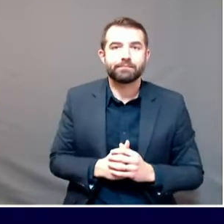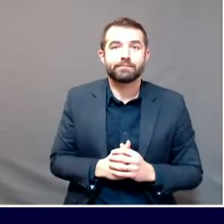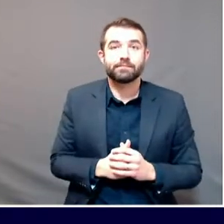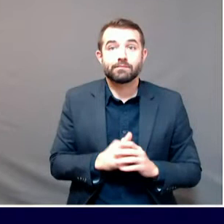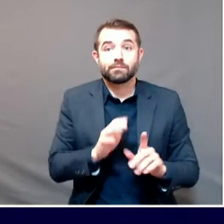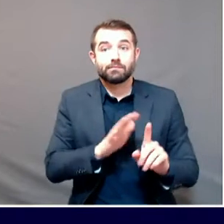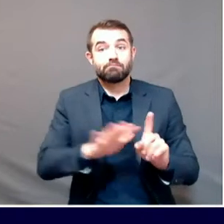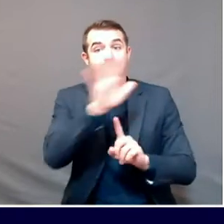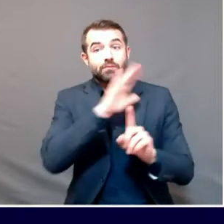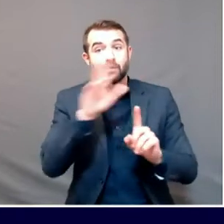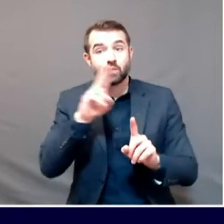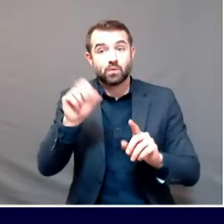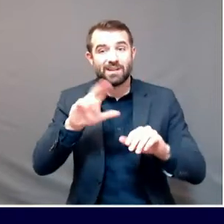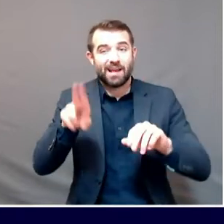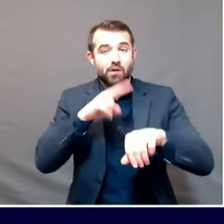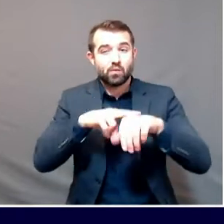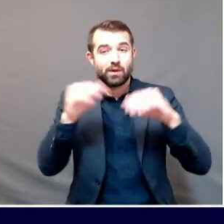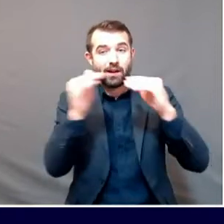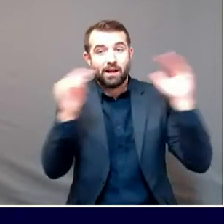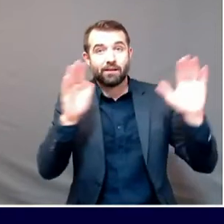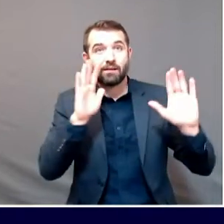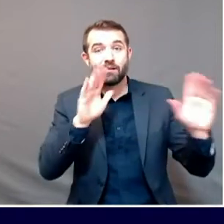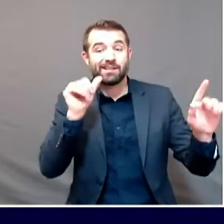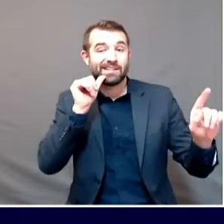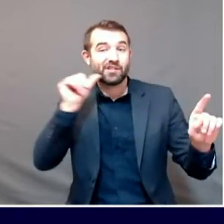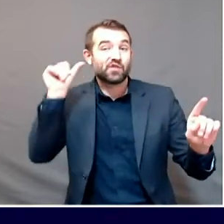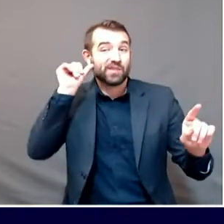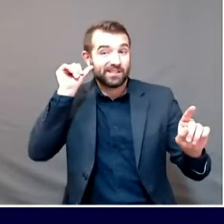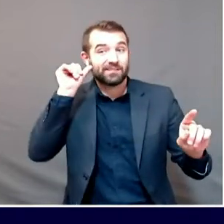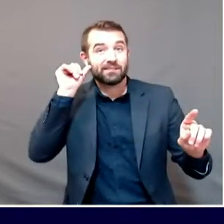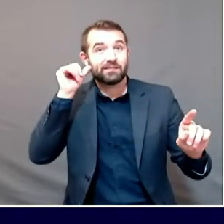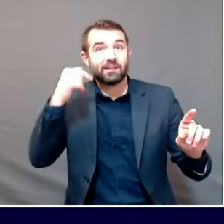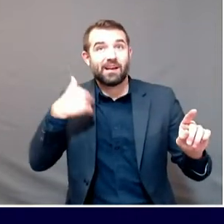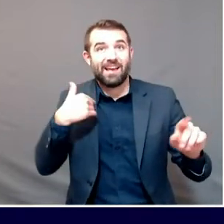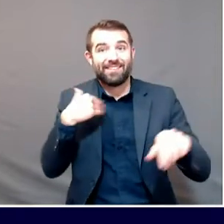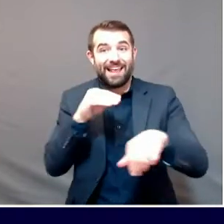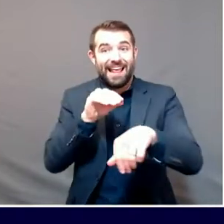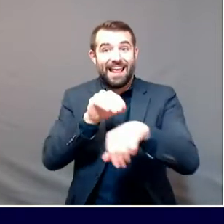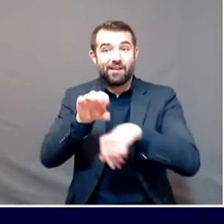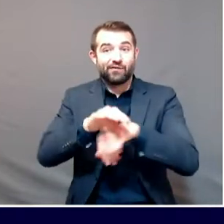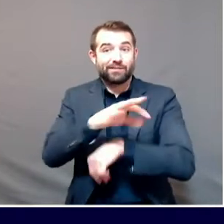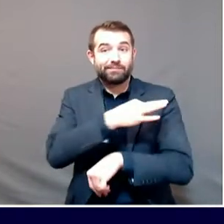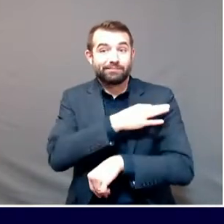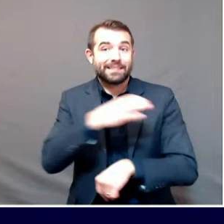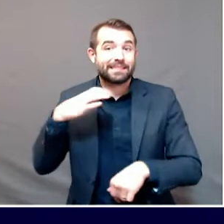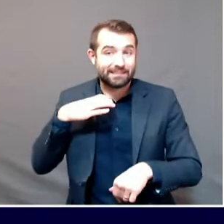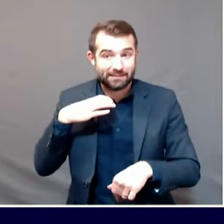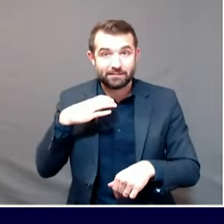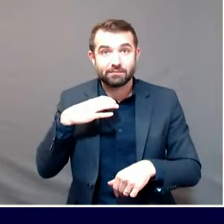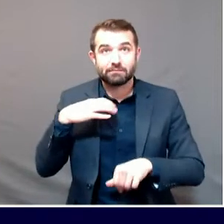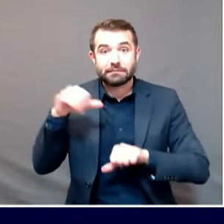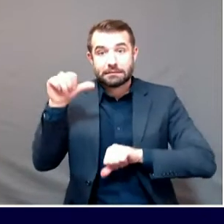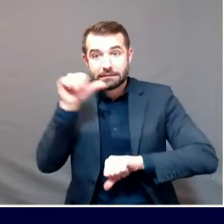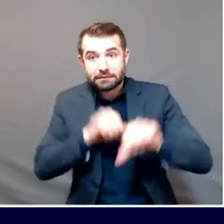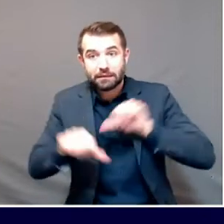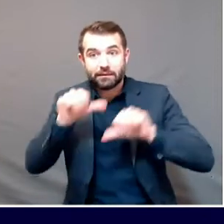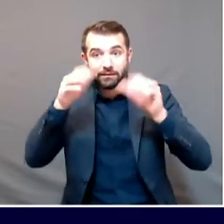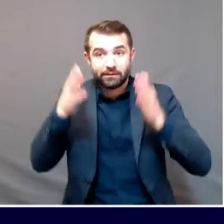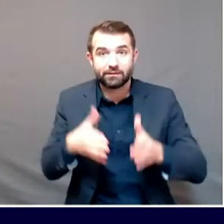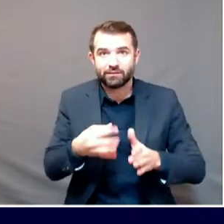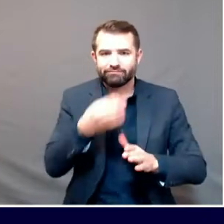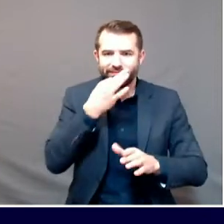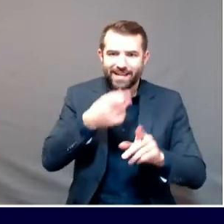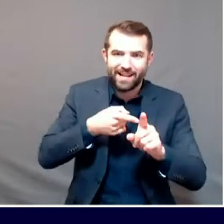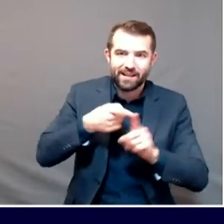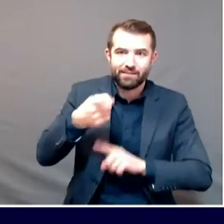an advisory committee comprising independent scientists who are experts in vaccines met to discuss the